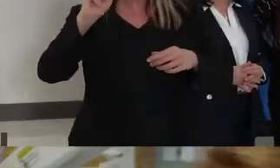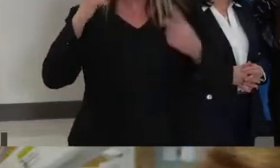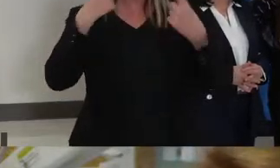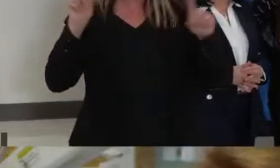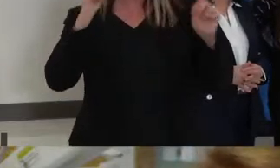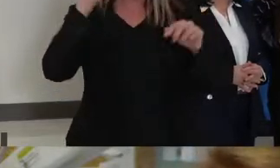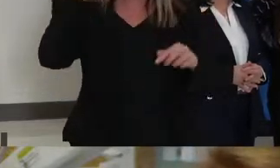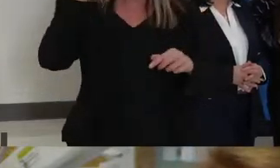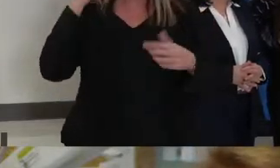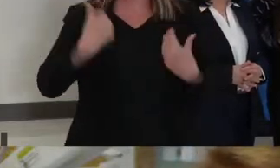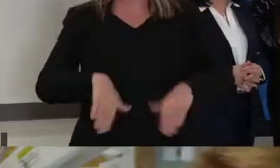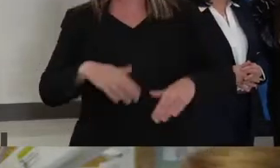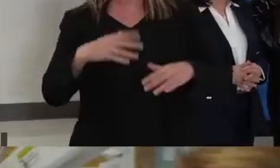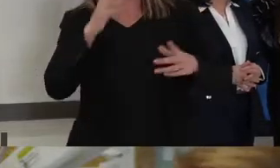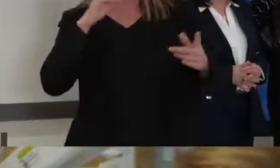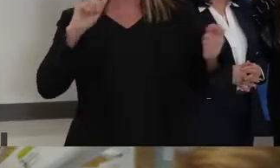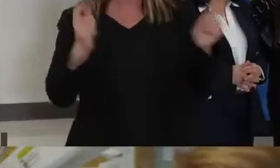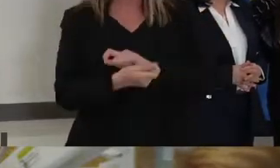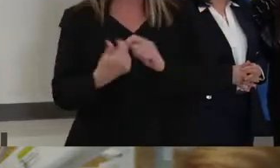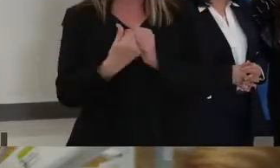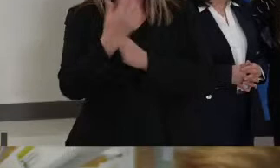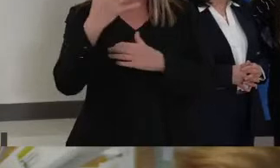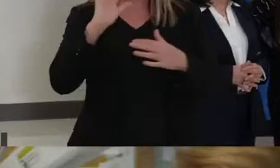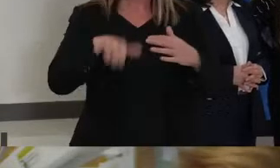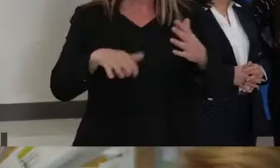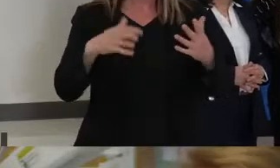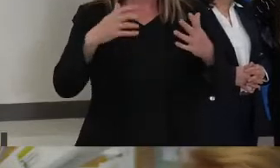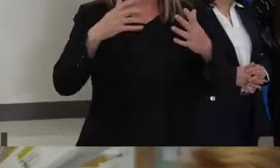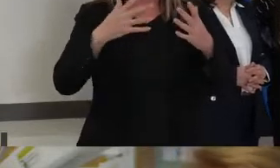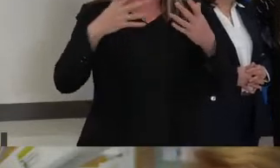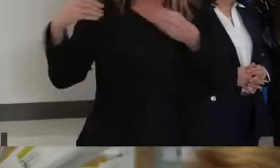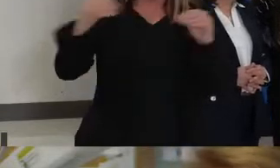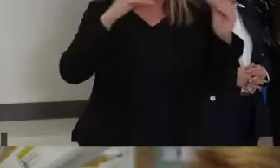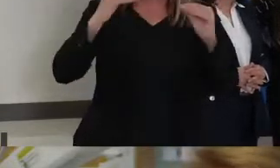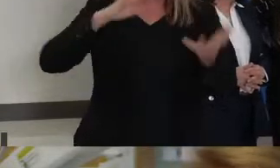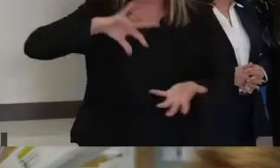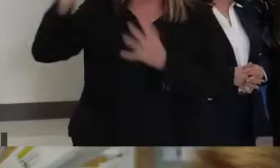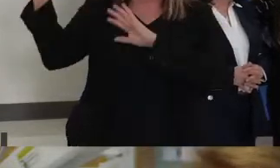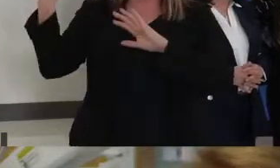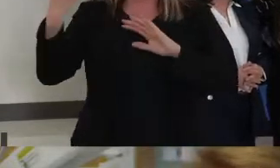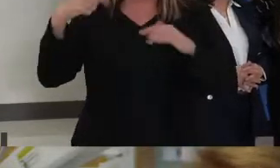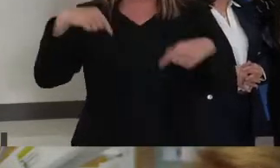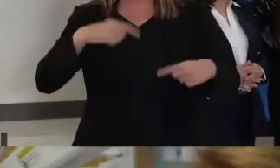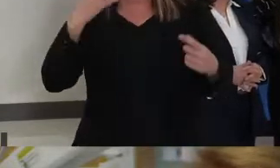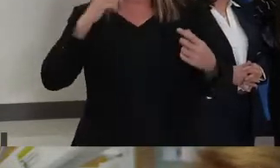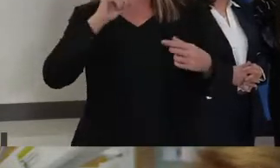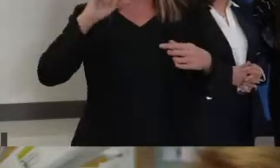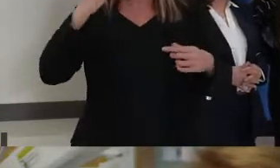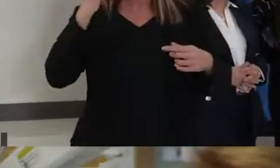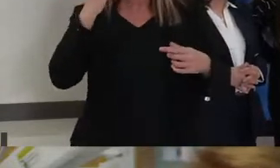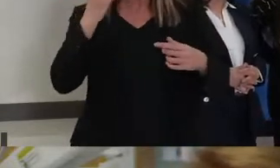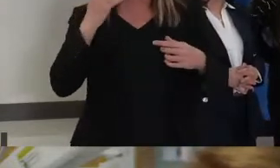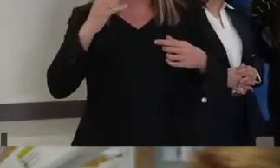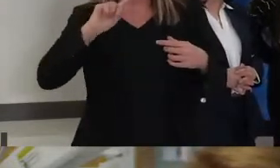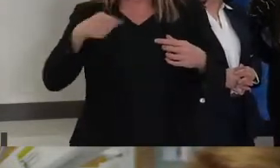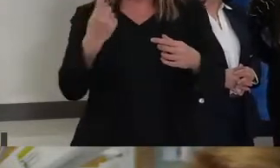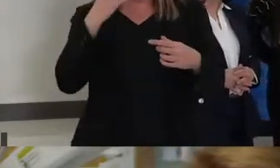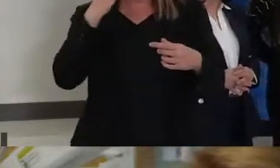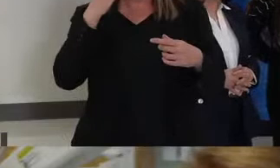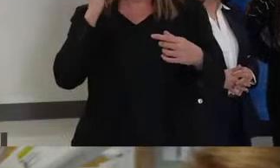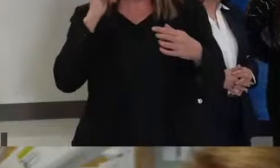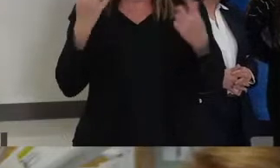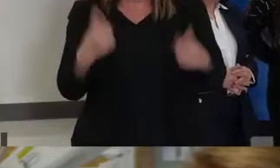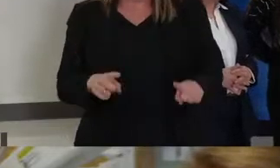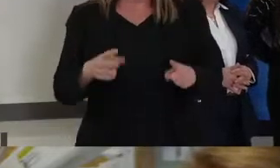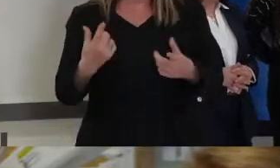changer. I mean, that's about market disruption only in California could that happen. And that's